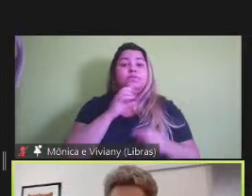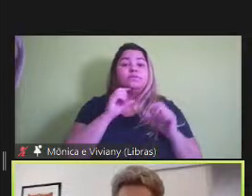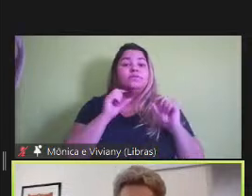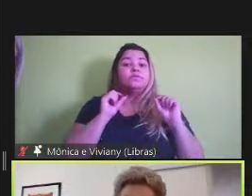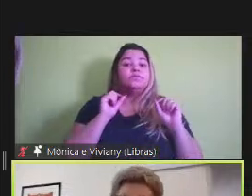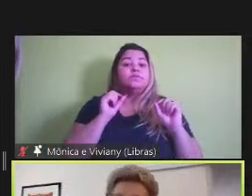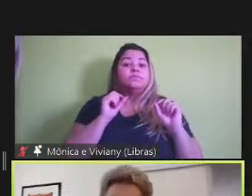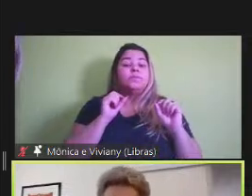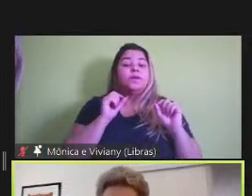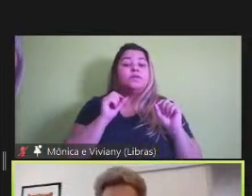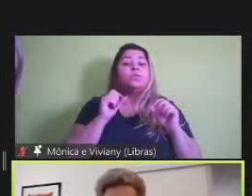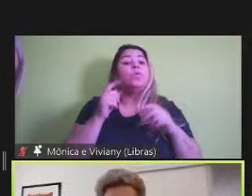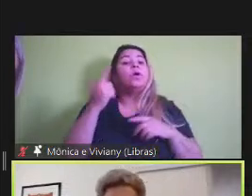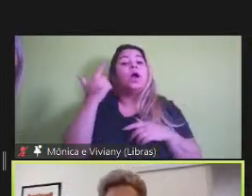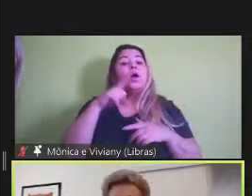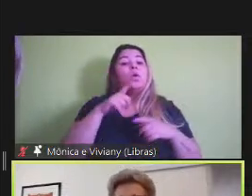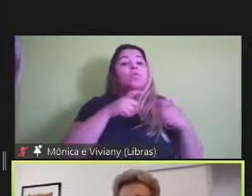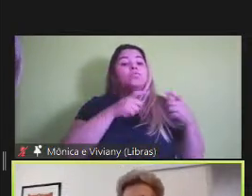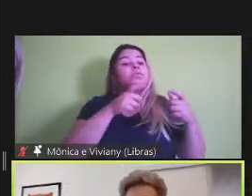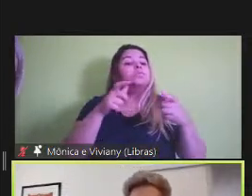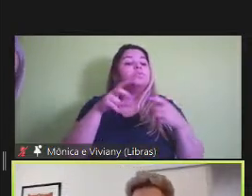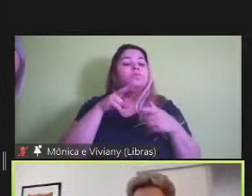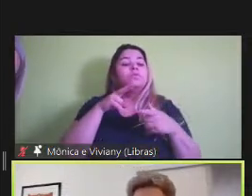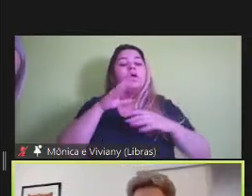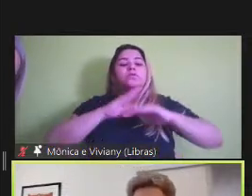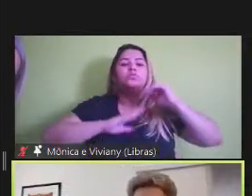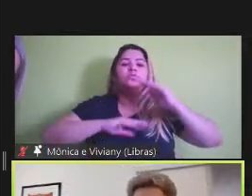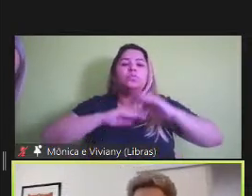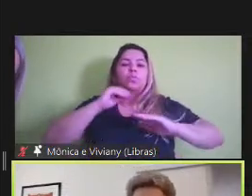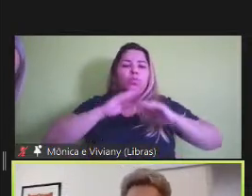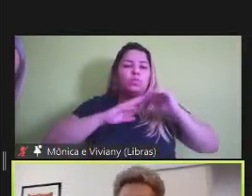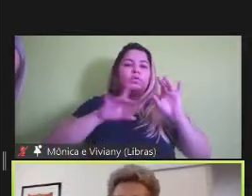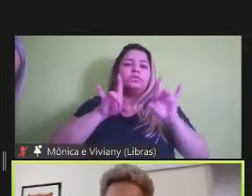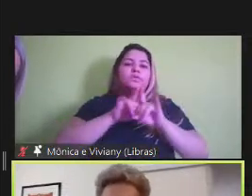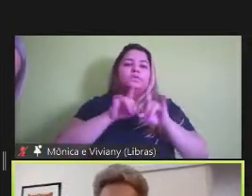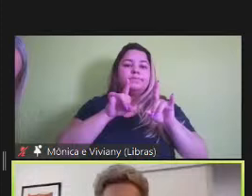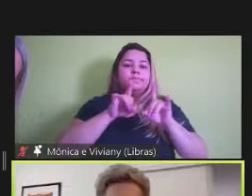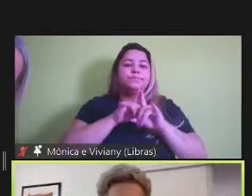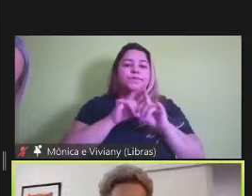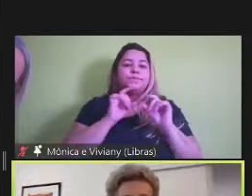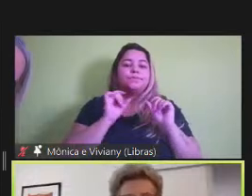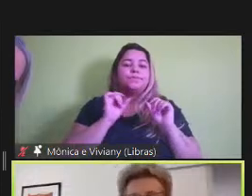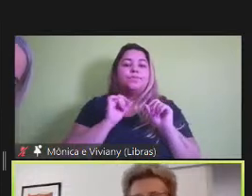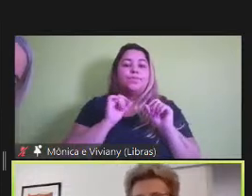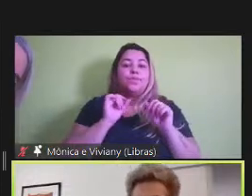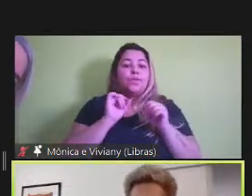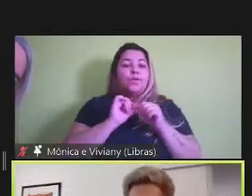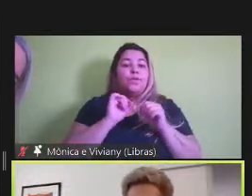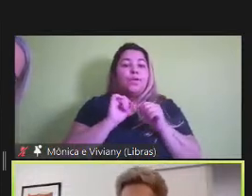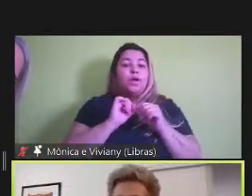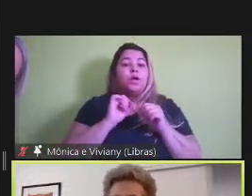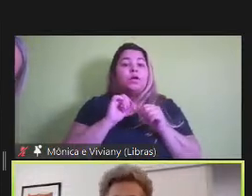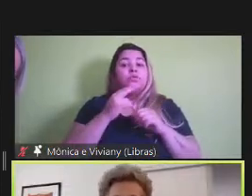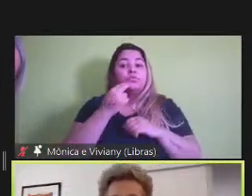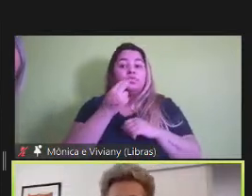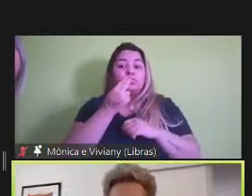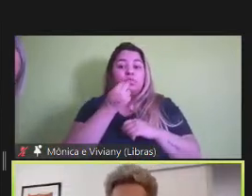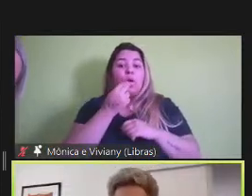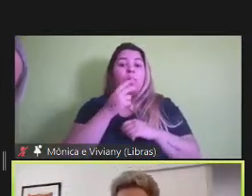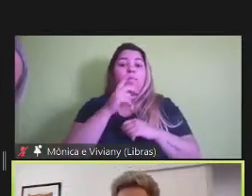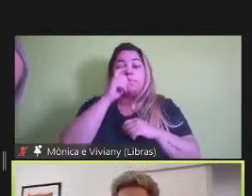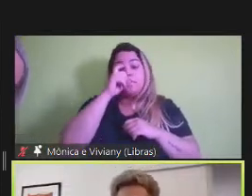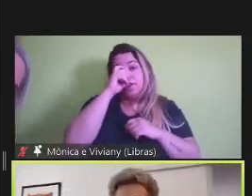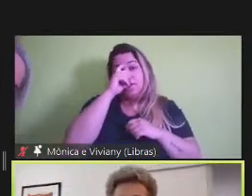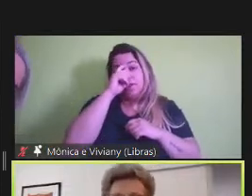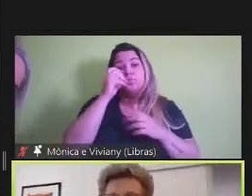fact, what is the other area, what the other area does, what makes a dietitian and what makes